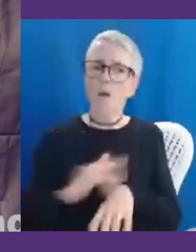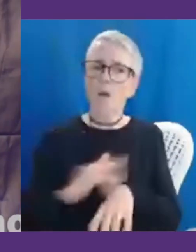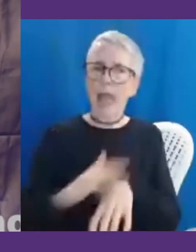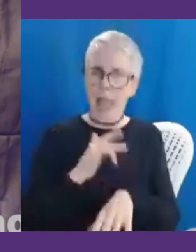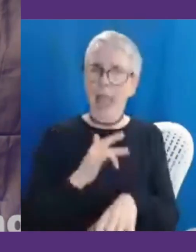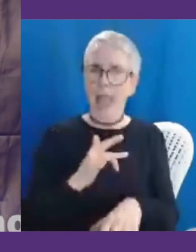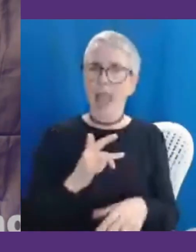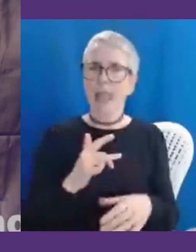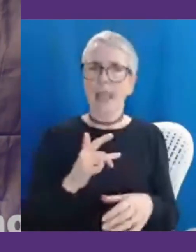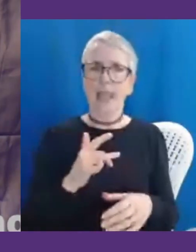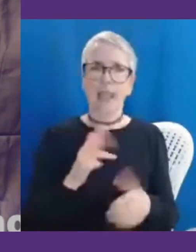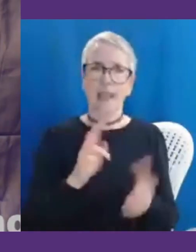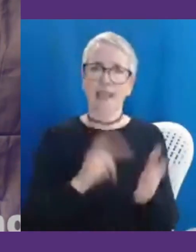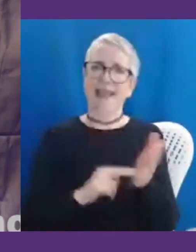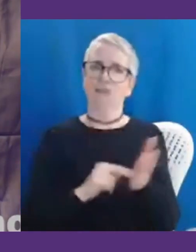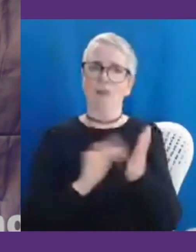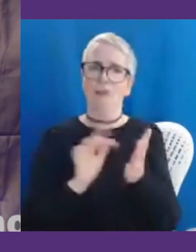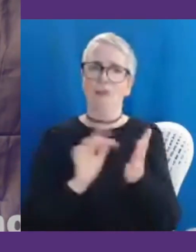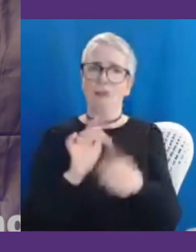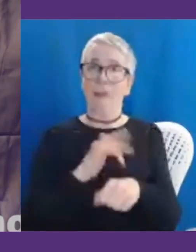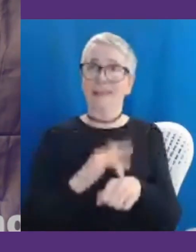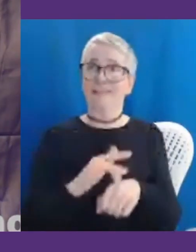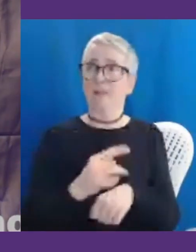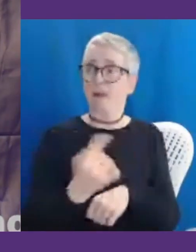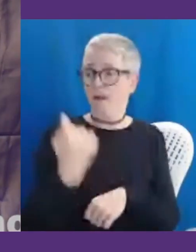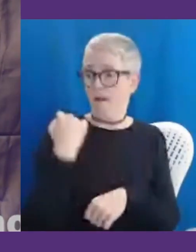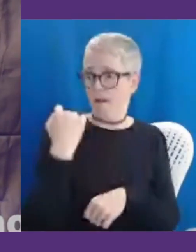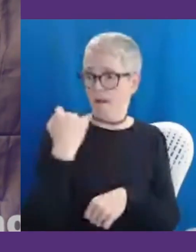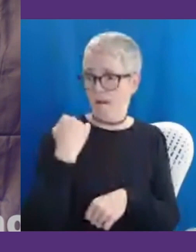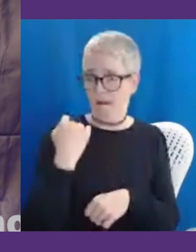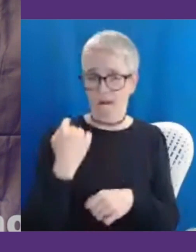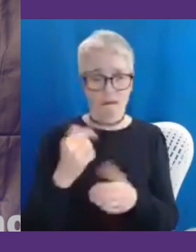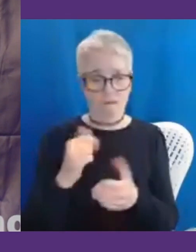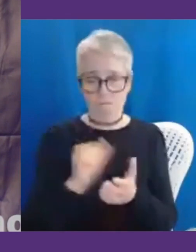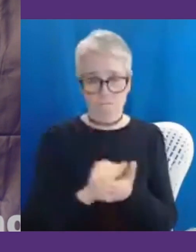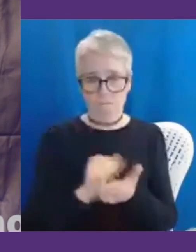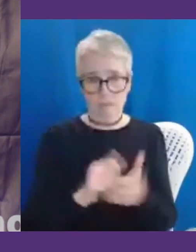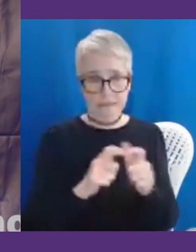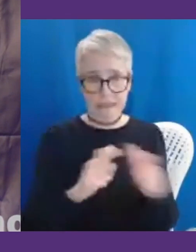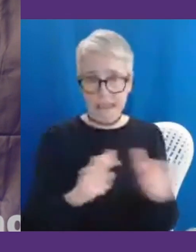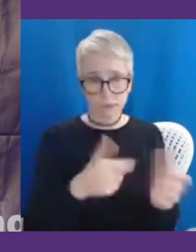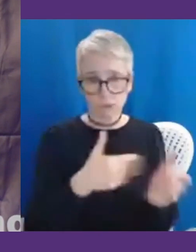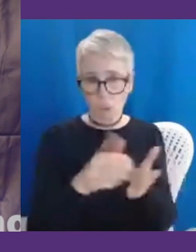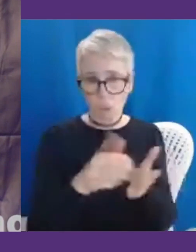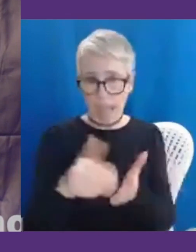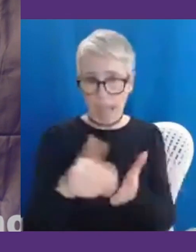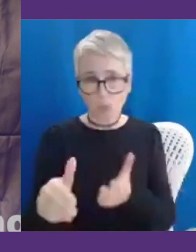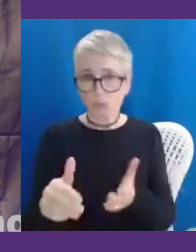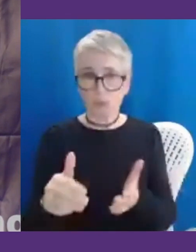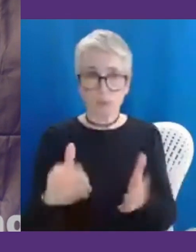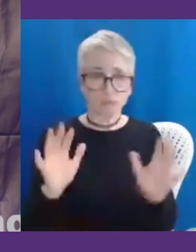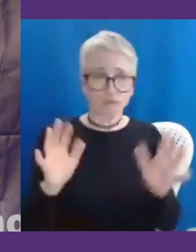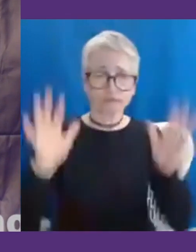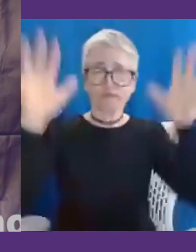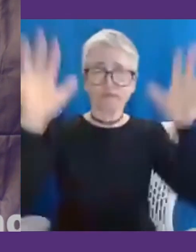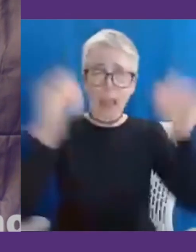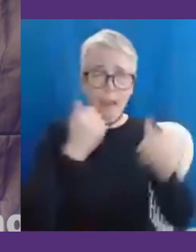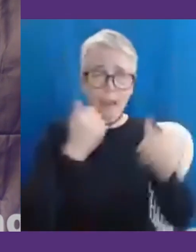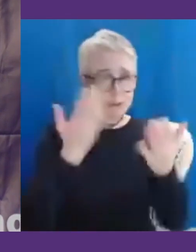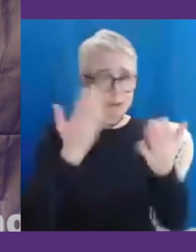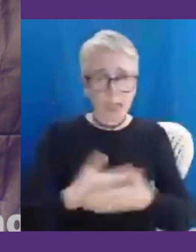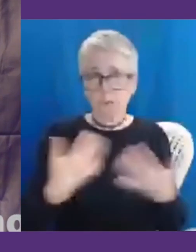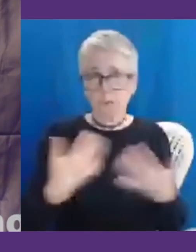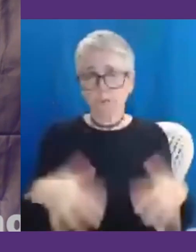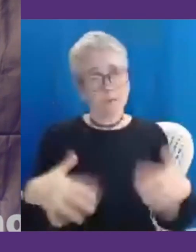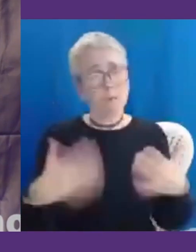out, standing ovations every night. So she's having a real impact in terms of the way the stories are told, and it was fantastic to hear all